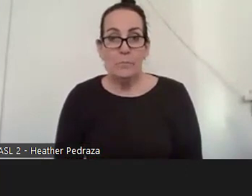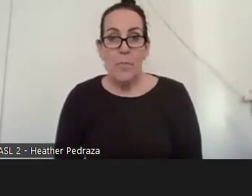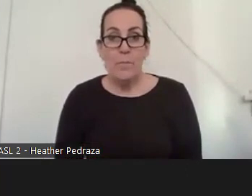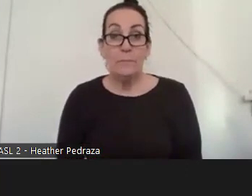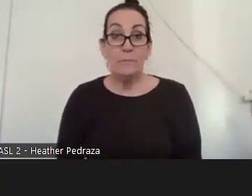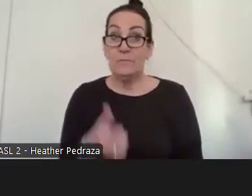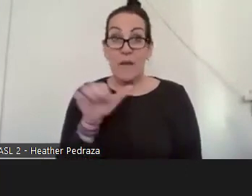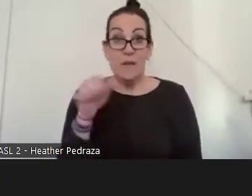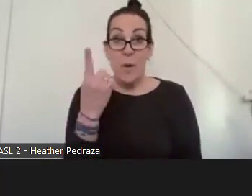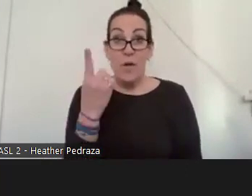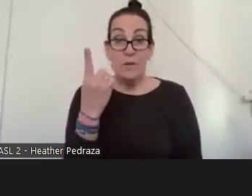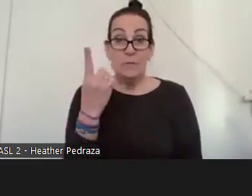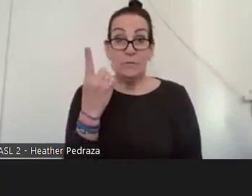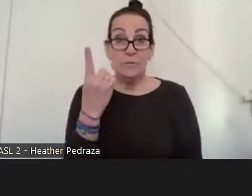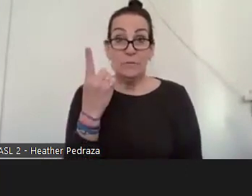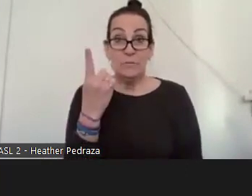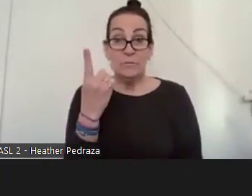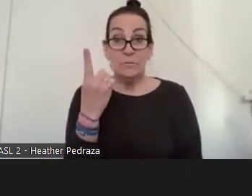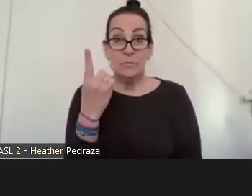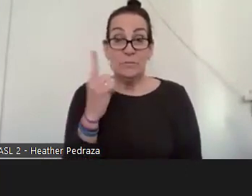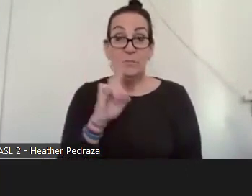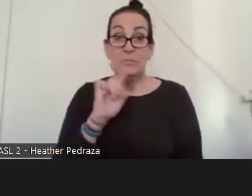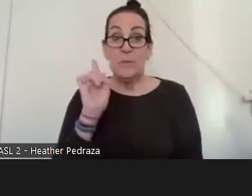Anybody? See any?